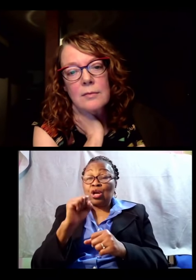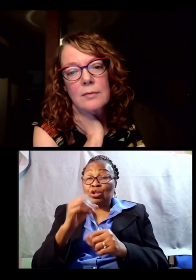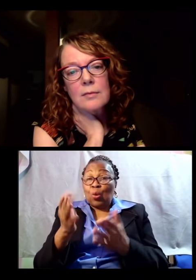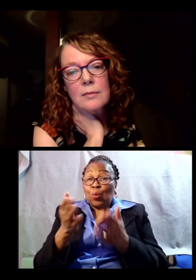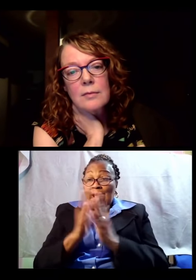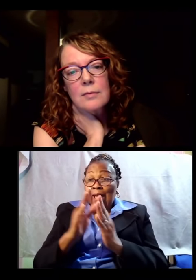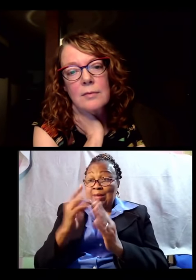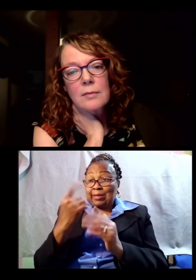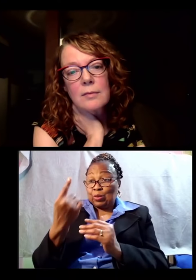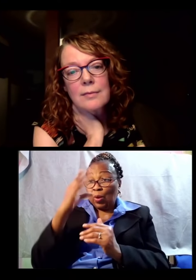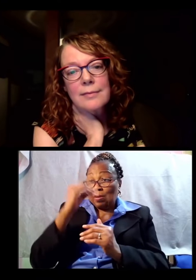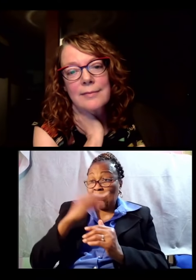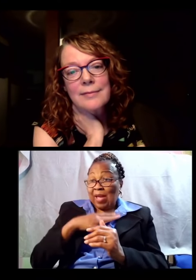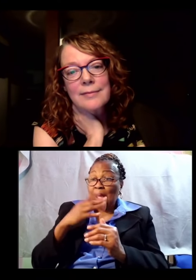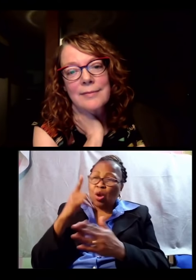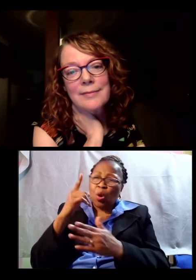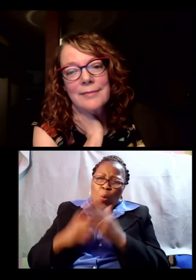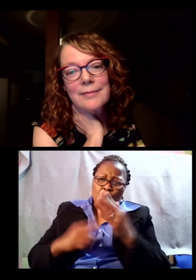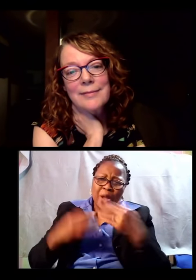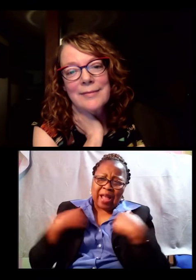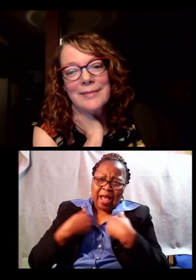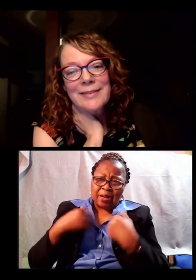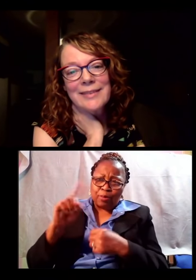said, none. And then he said,